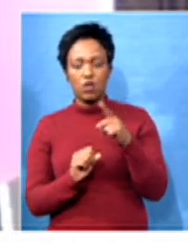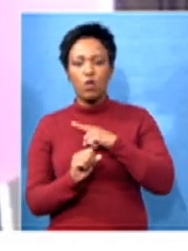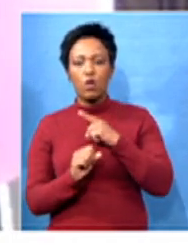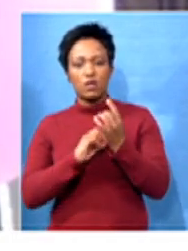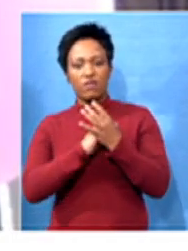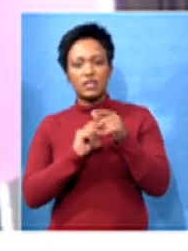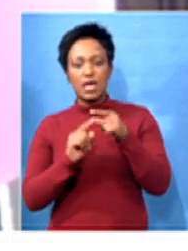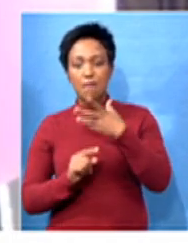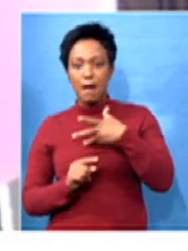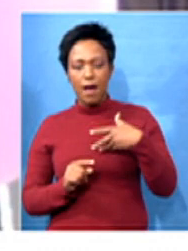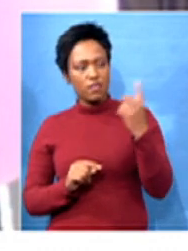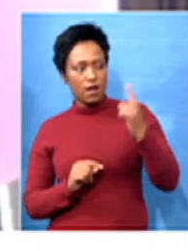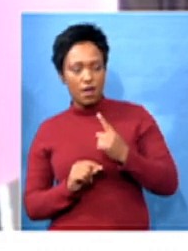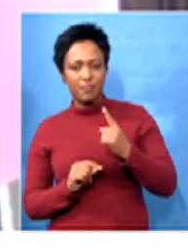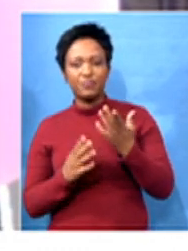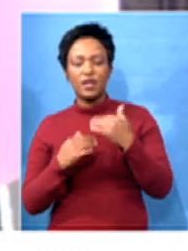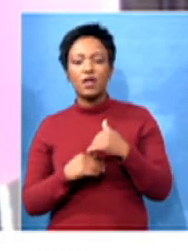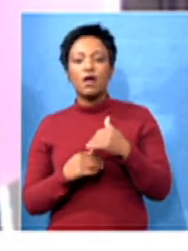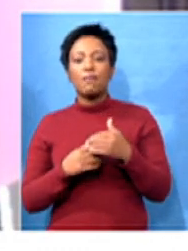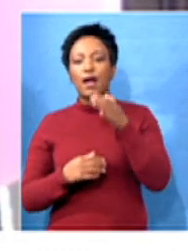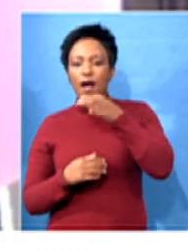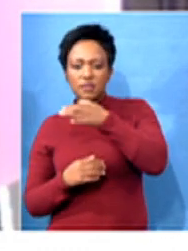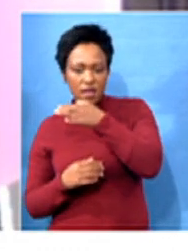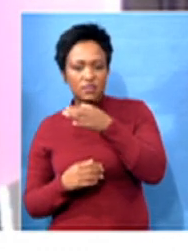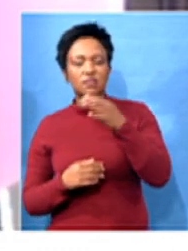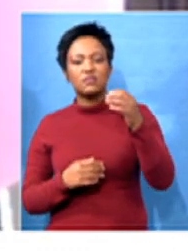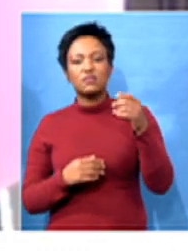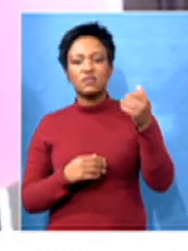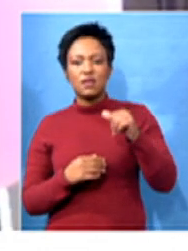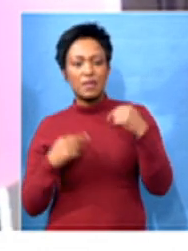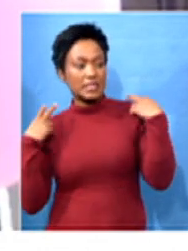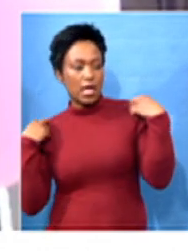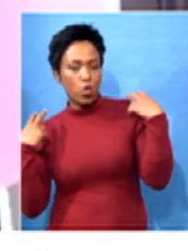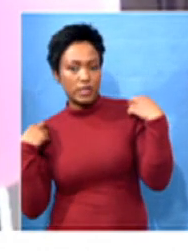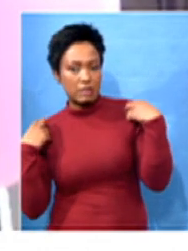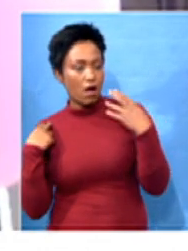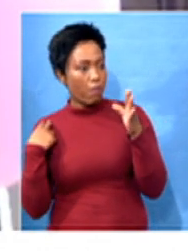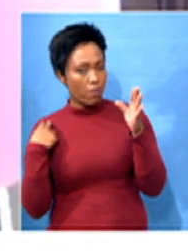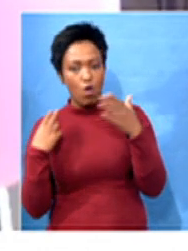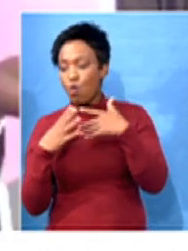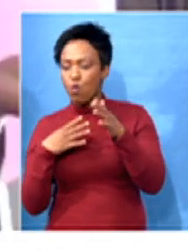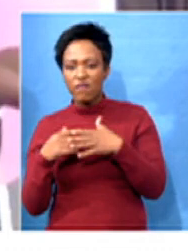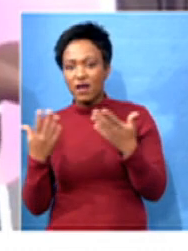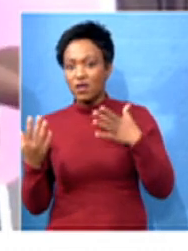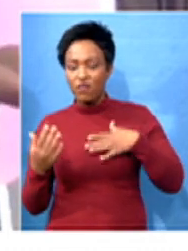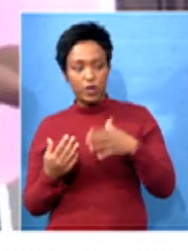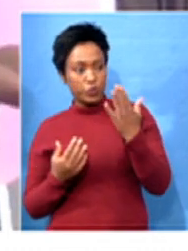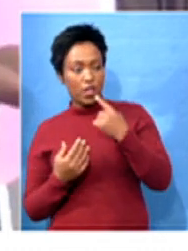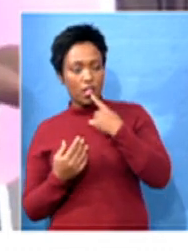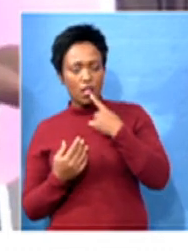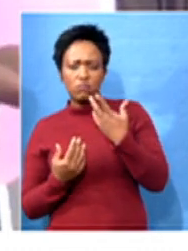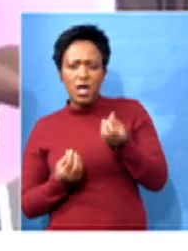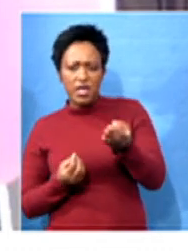My mom sometimes, my baby cousins, you know, my security guards, whoever wants to taste my food, just taste